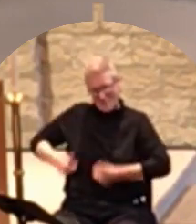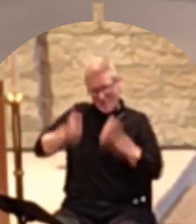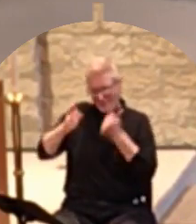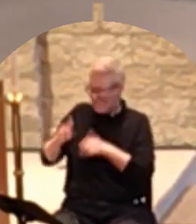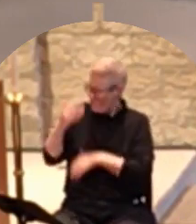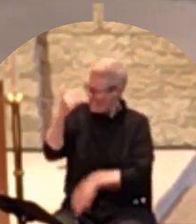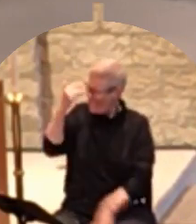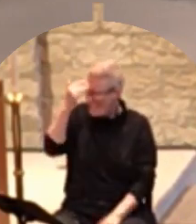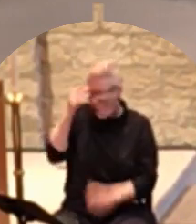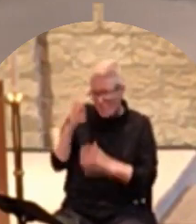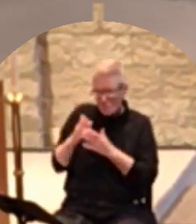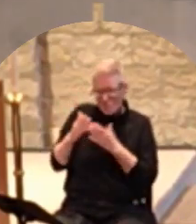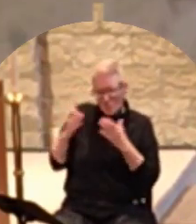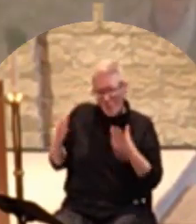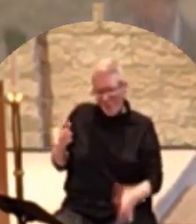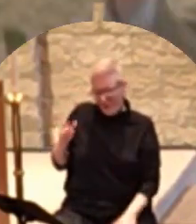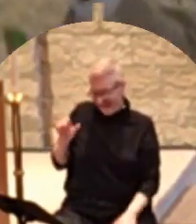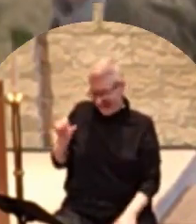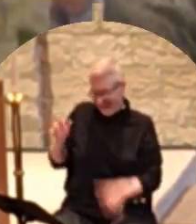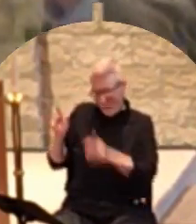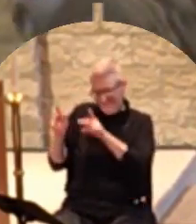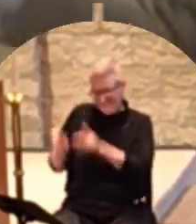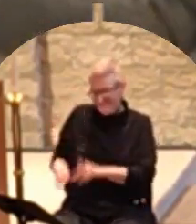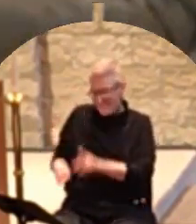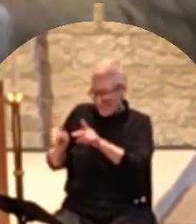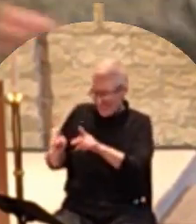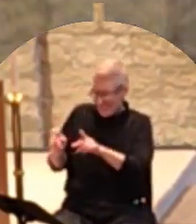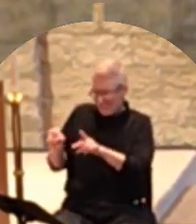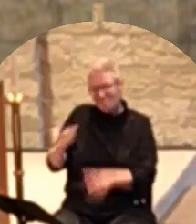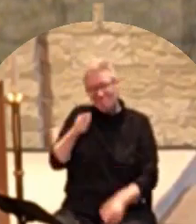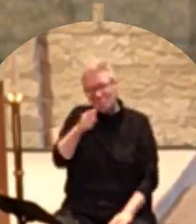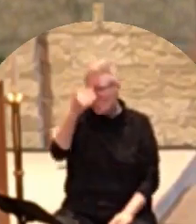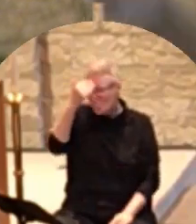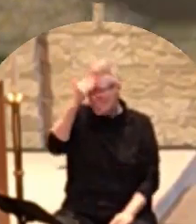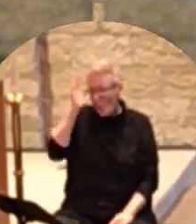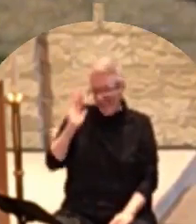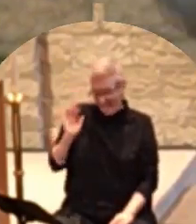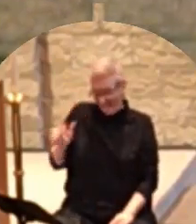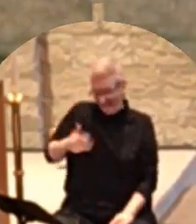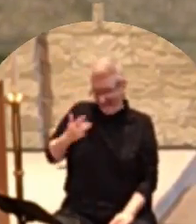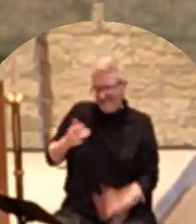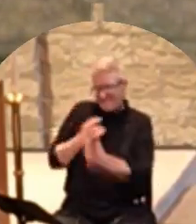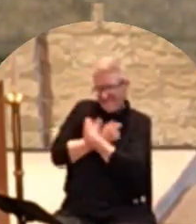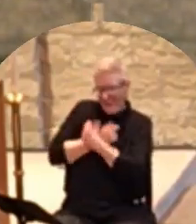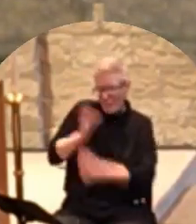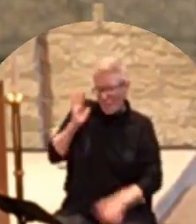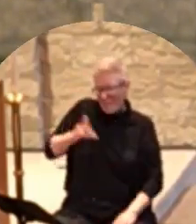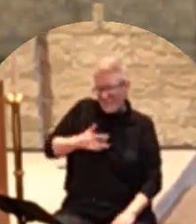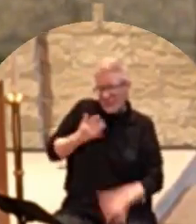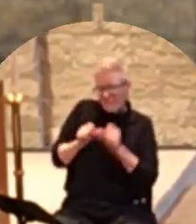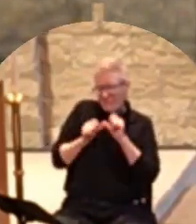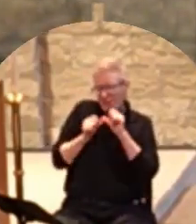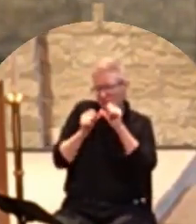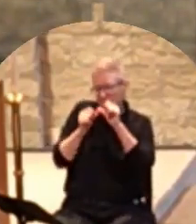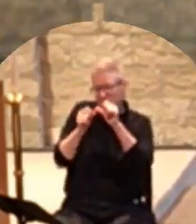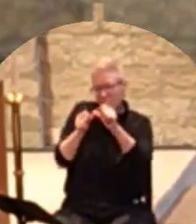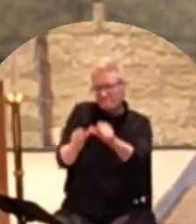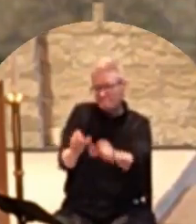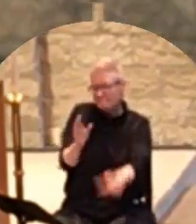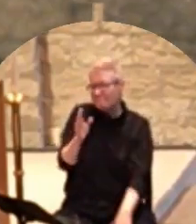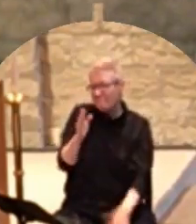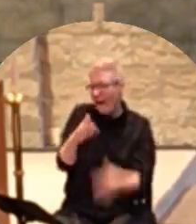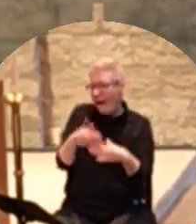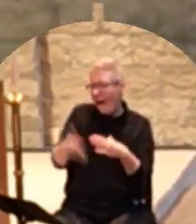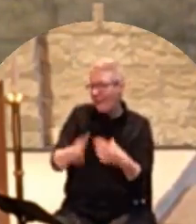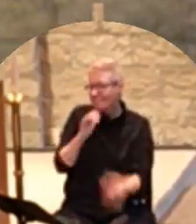possibilities of feeling this love for eternity? Often people will say to me, Reverend Pat, what is it like on the